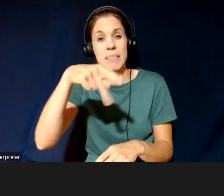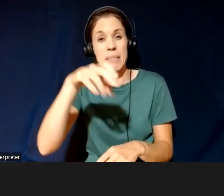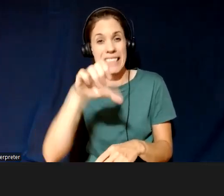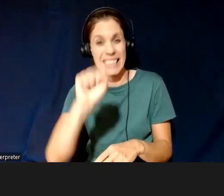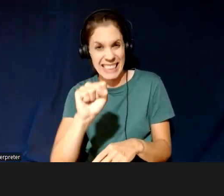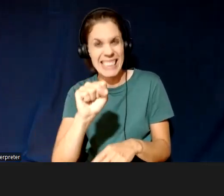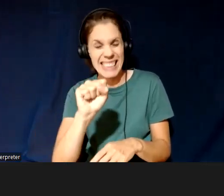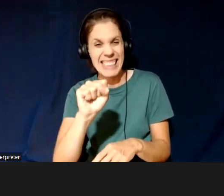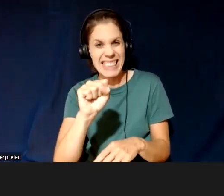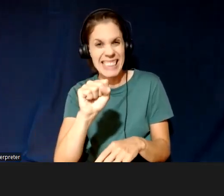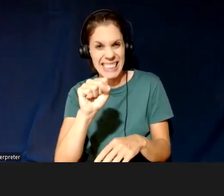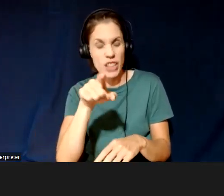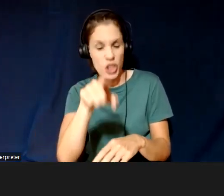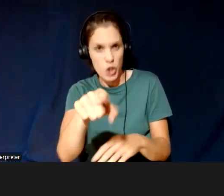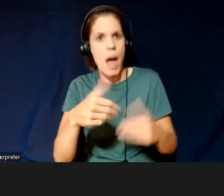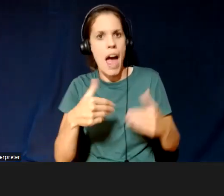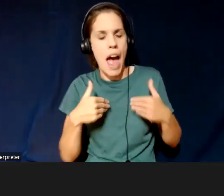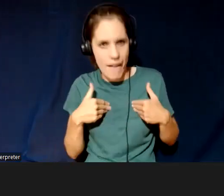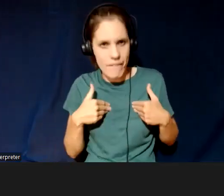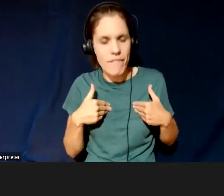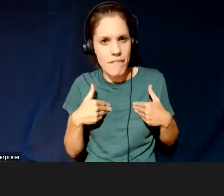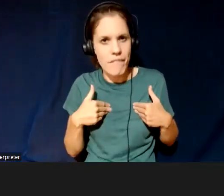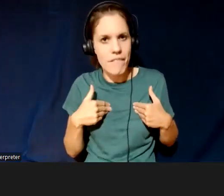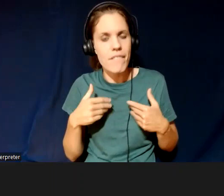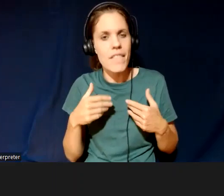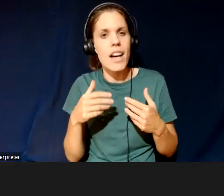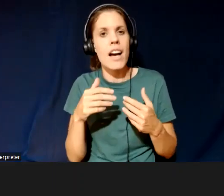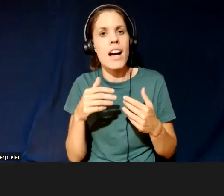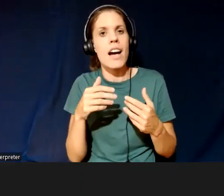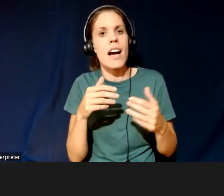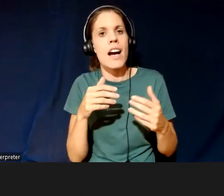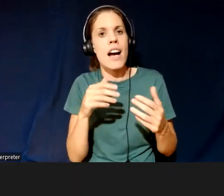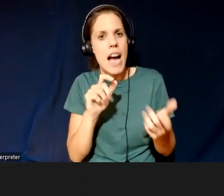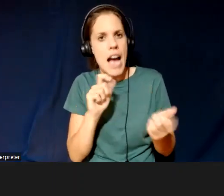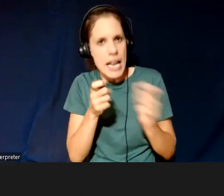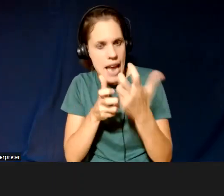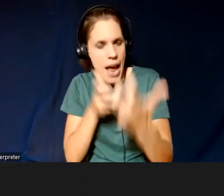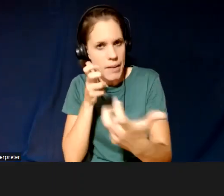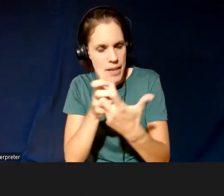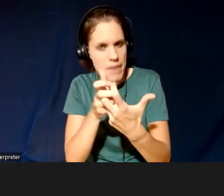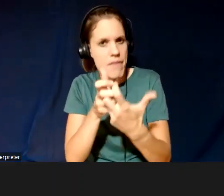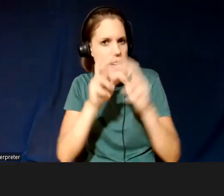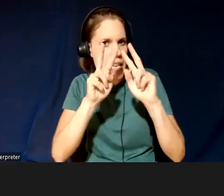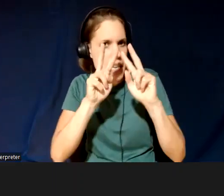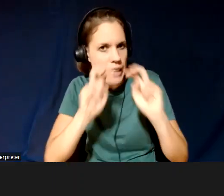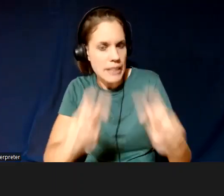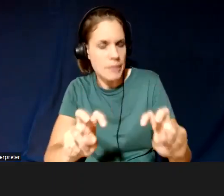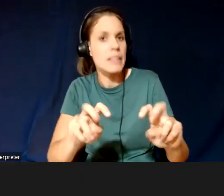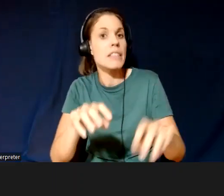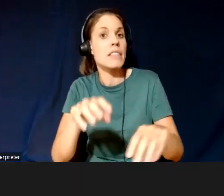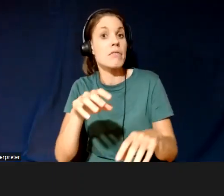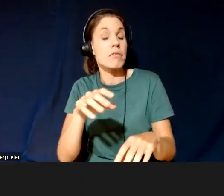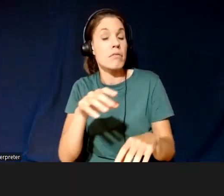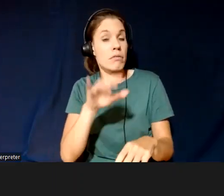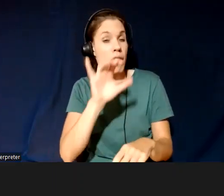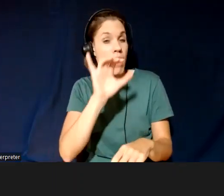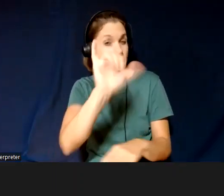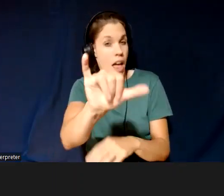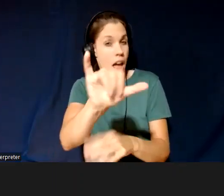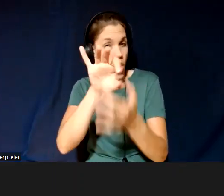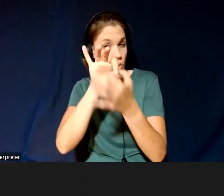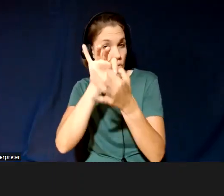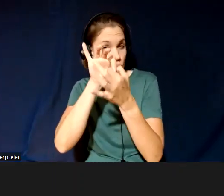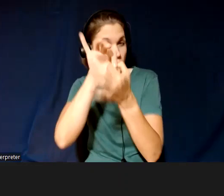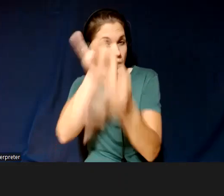adaptive assessments for. So do the adaptive capacity assessments for the 48 species shown relate to fundamental